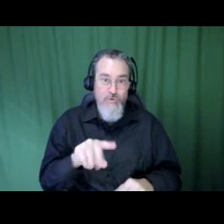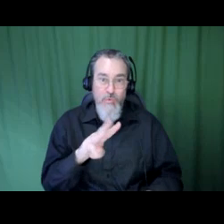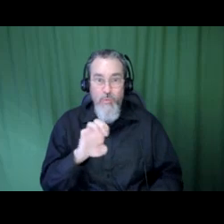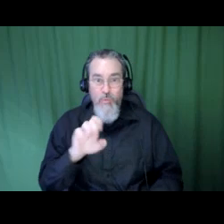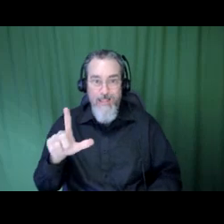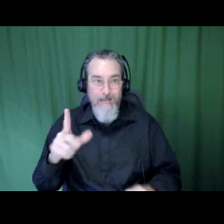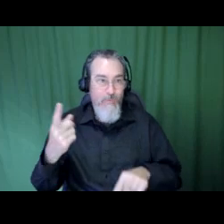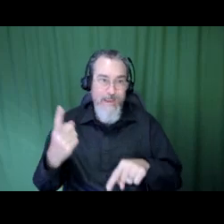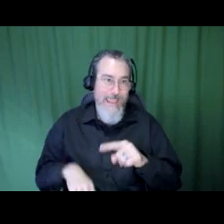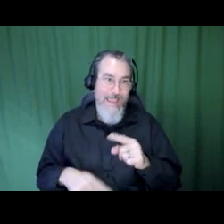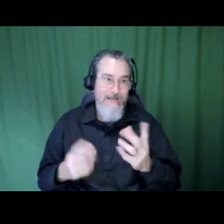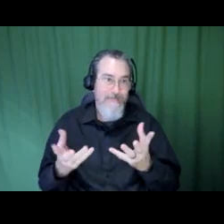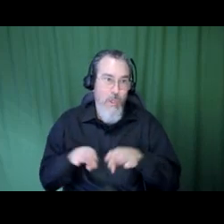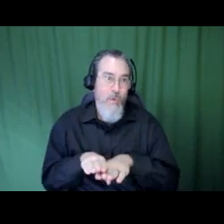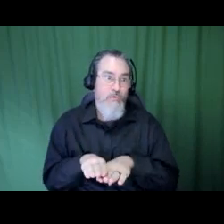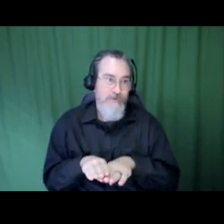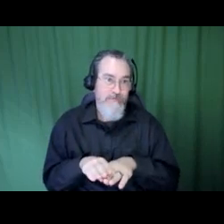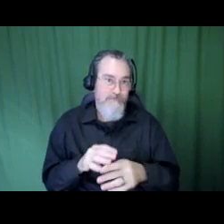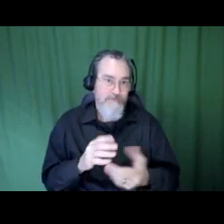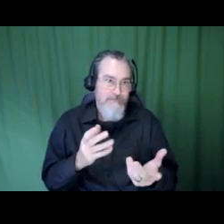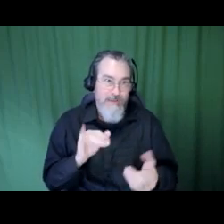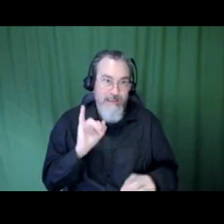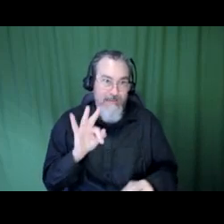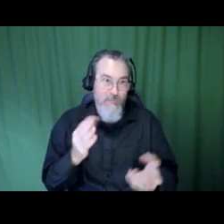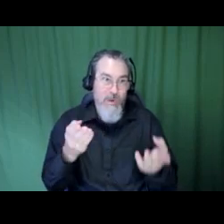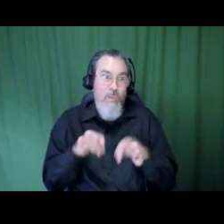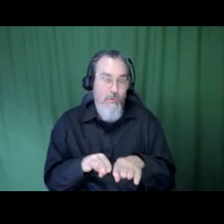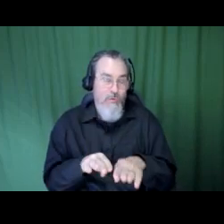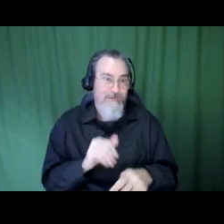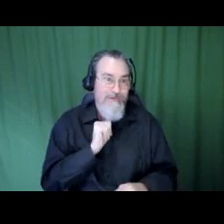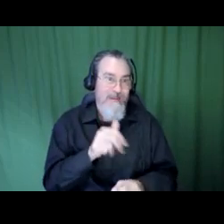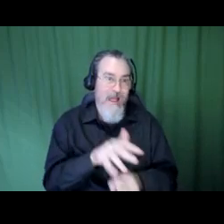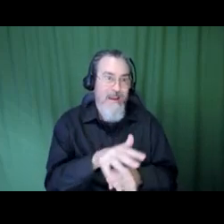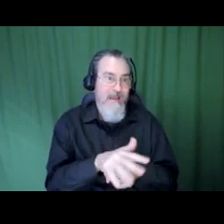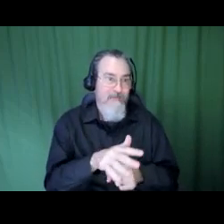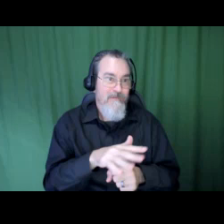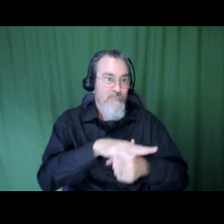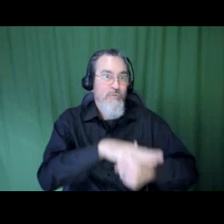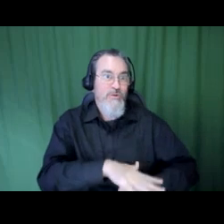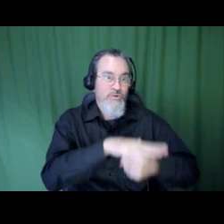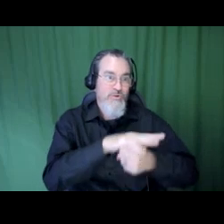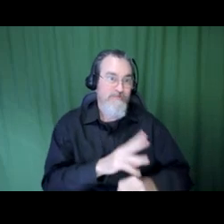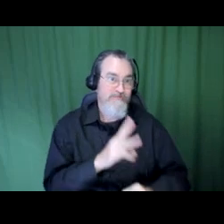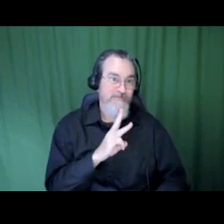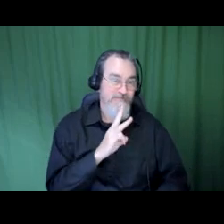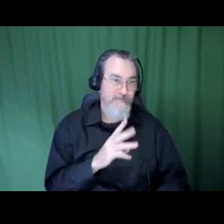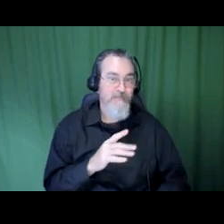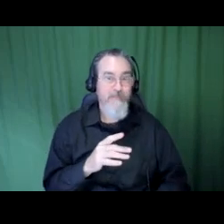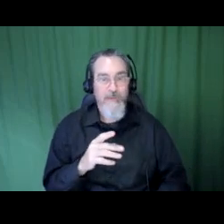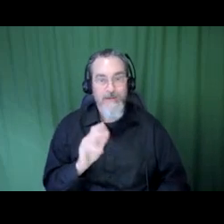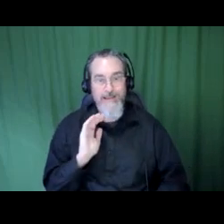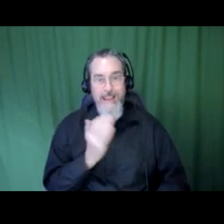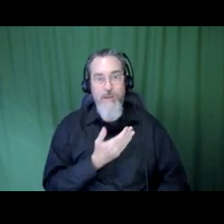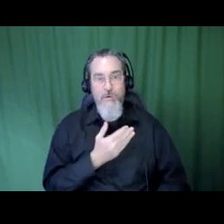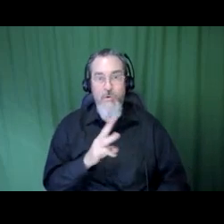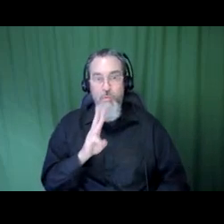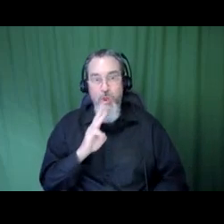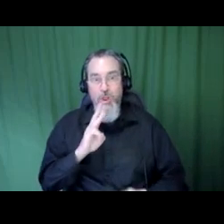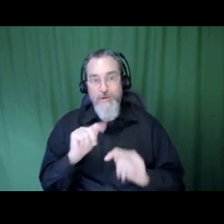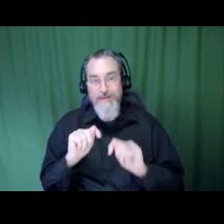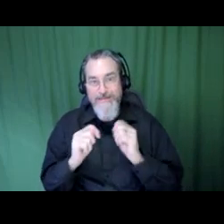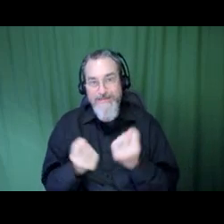down. Otherwise, there's not enough water pressure. So because we cannot afford to send our water team off island for the